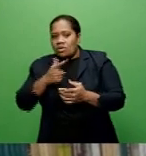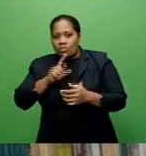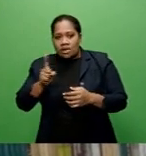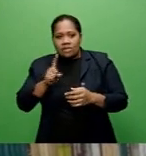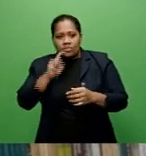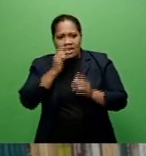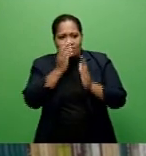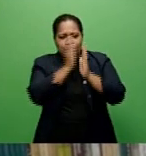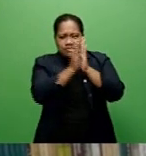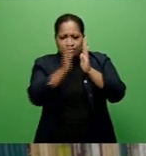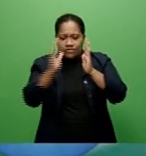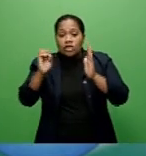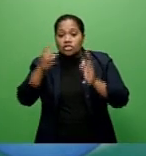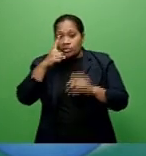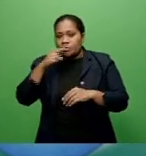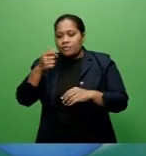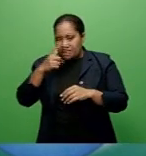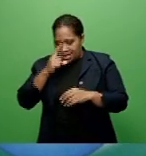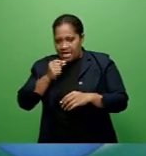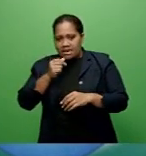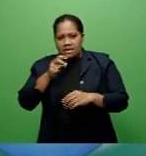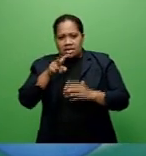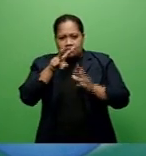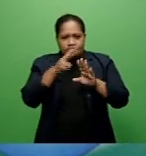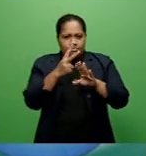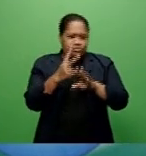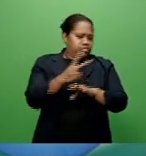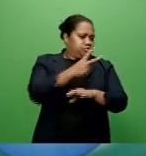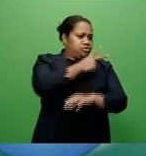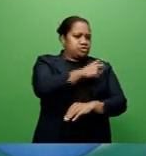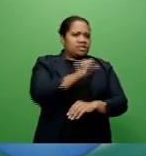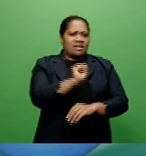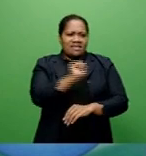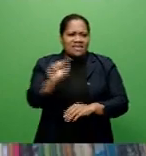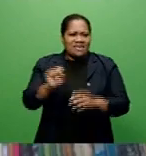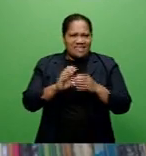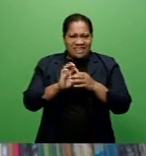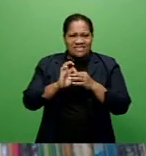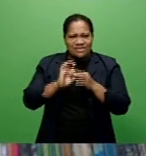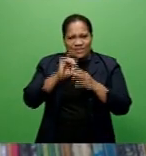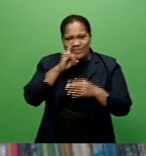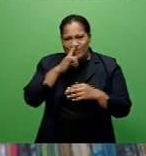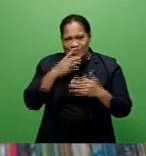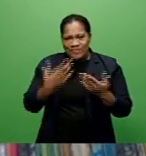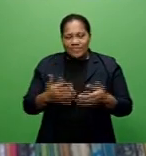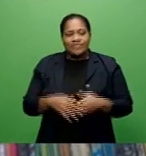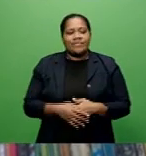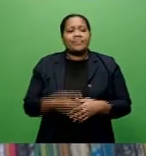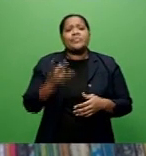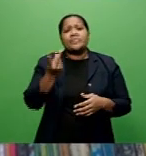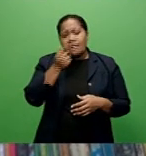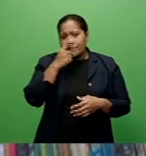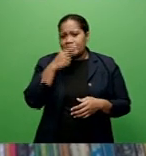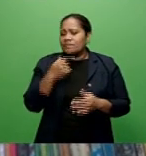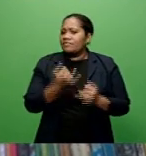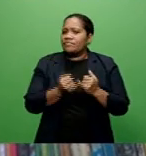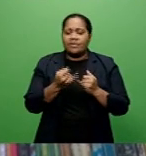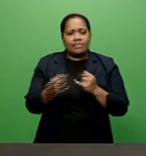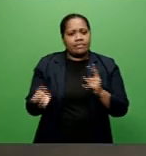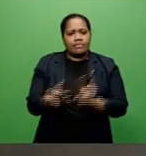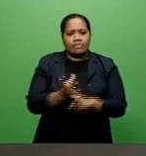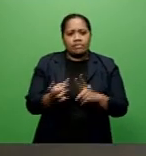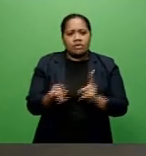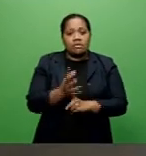their roots. Although they are living in Fiji in here, but it's very important to know the roots. For some people it's very important to know. Some people